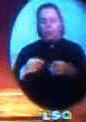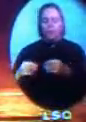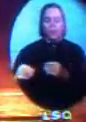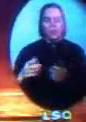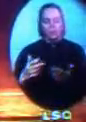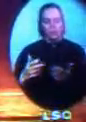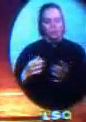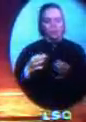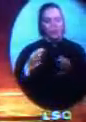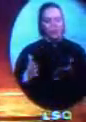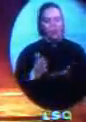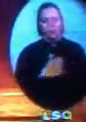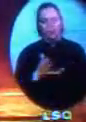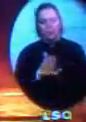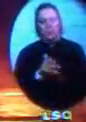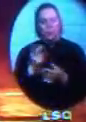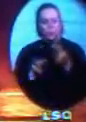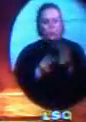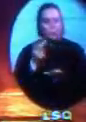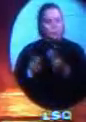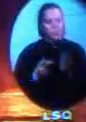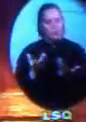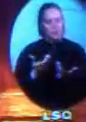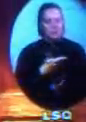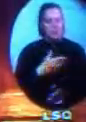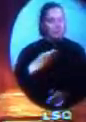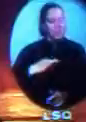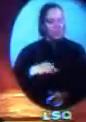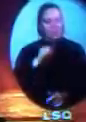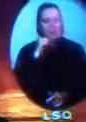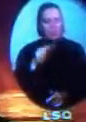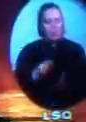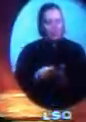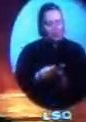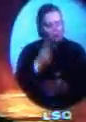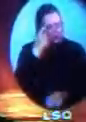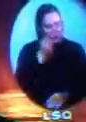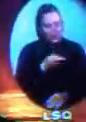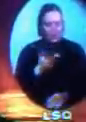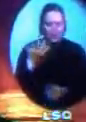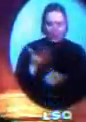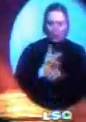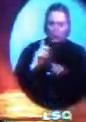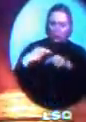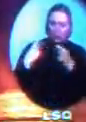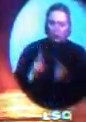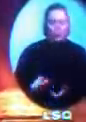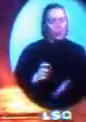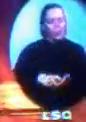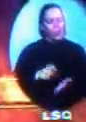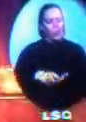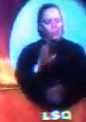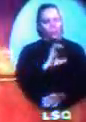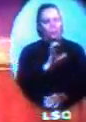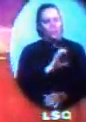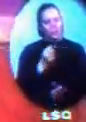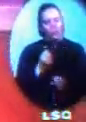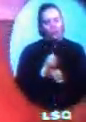Toronto, nor does it merit compensation. It's been 5 months. When will the Conservatives cut the checks they